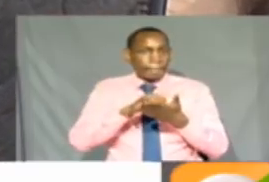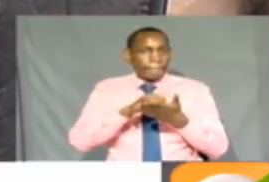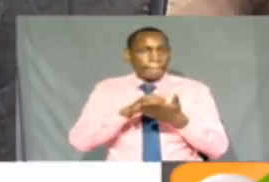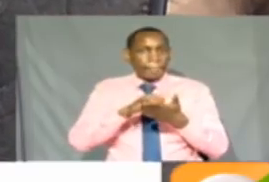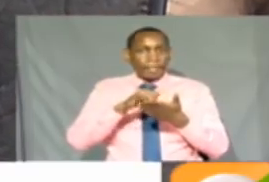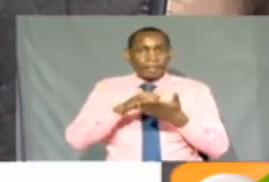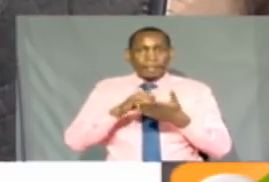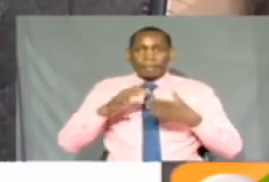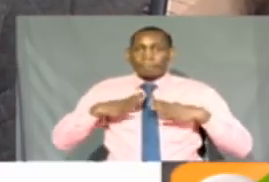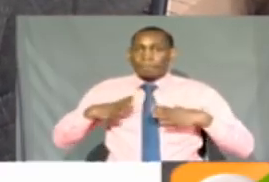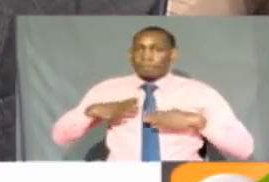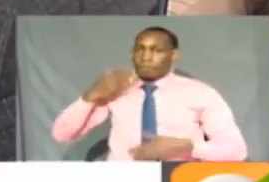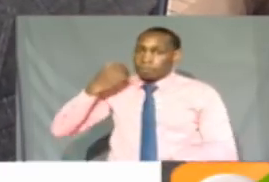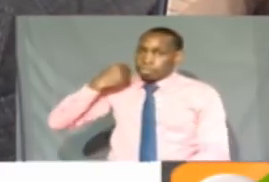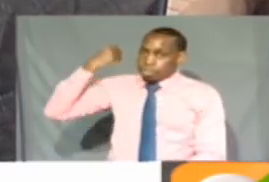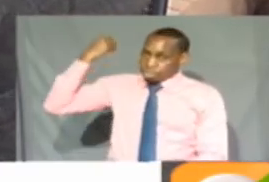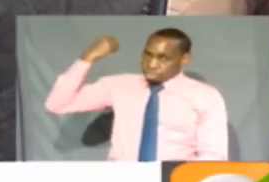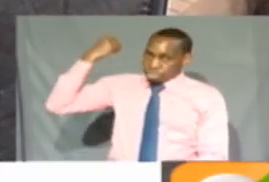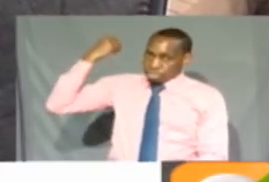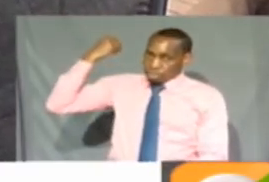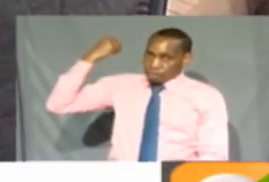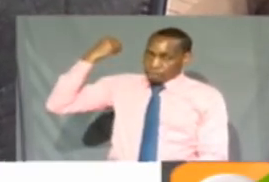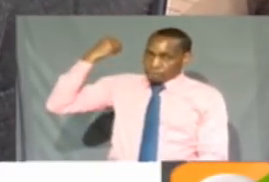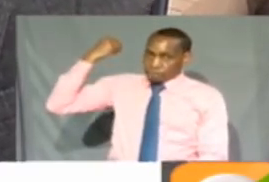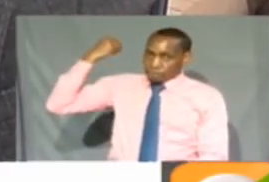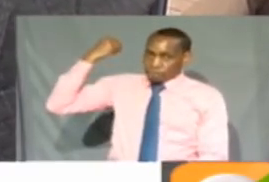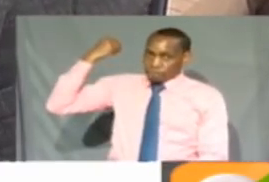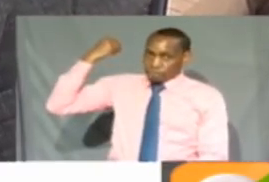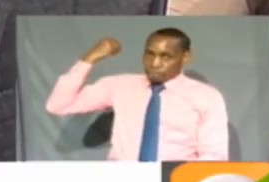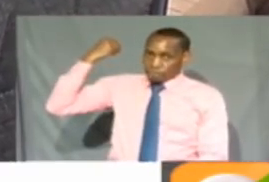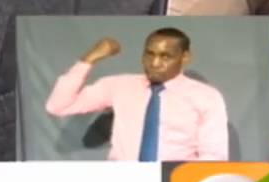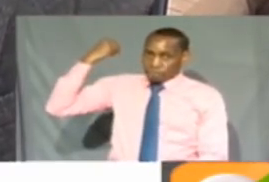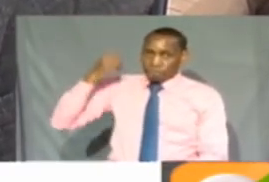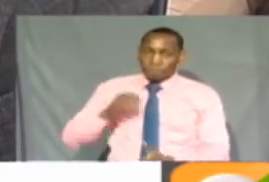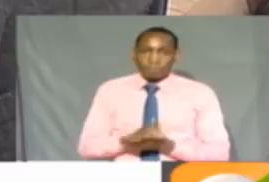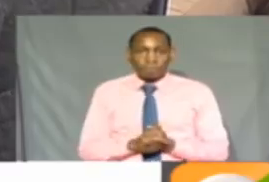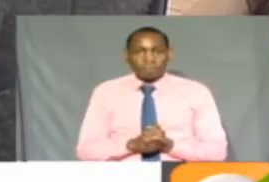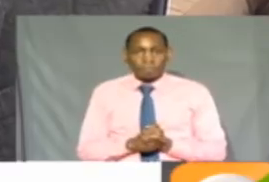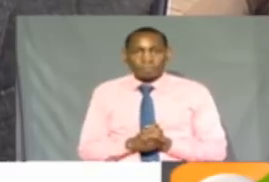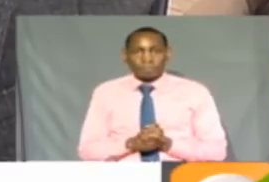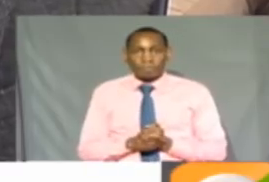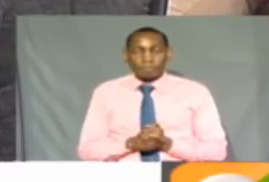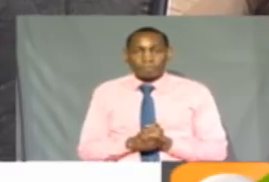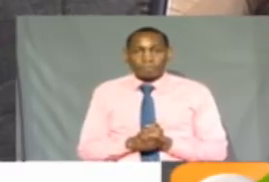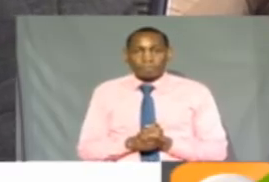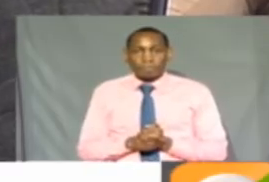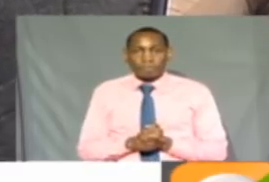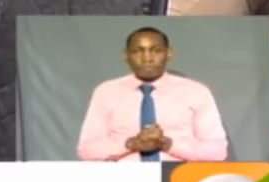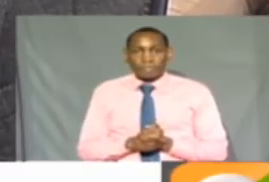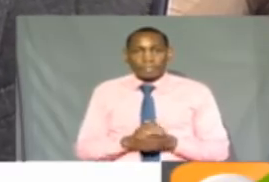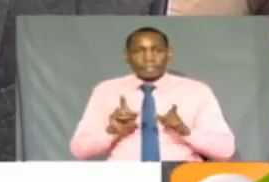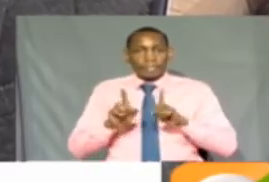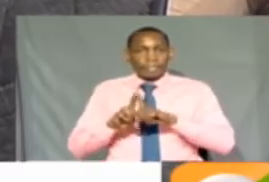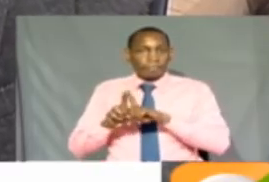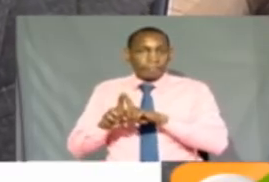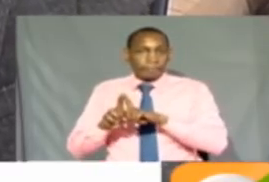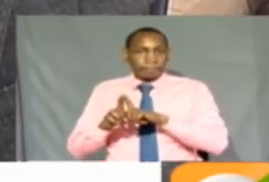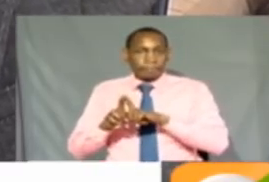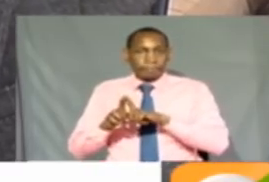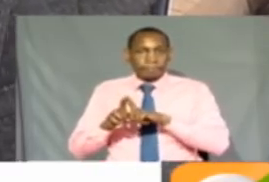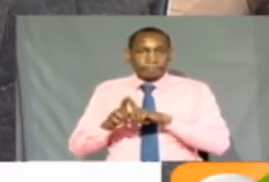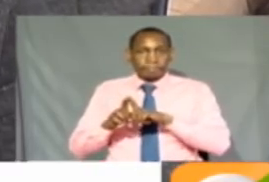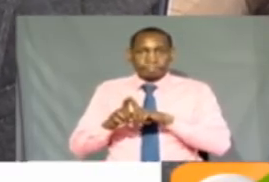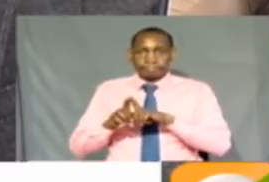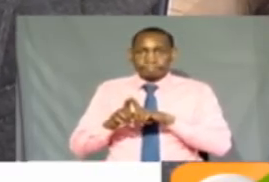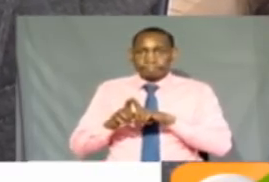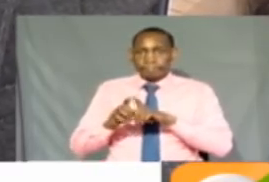as people committing suicide, then bootings and dumpings. Again, there is this new road being created